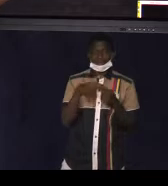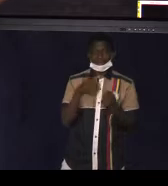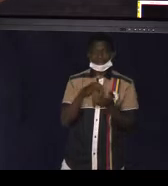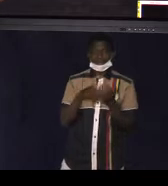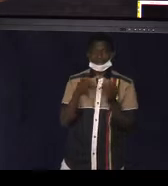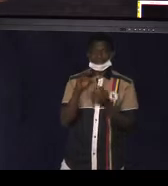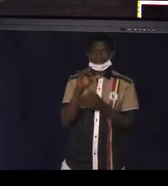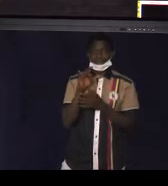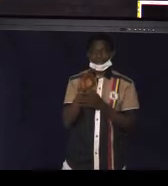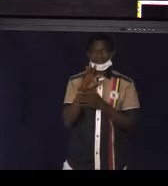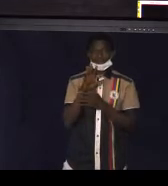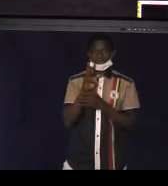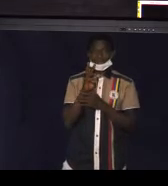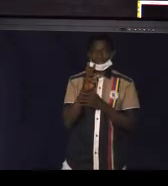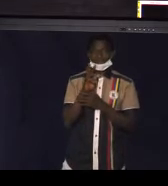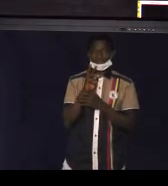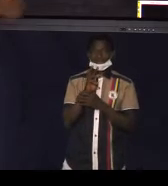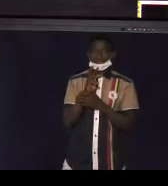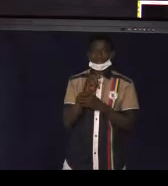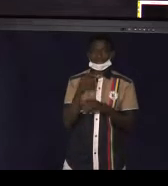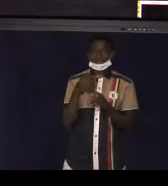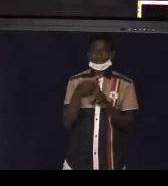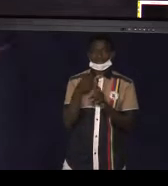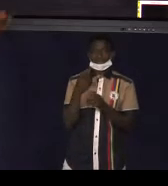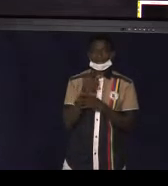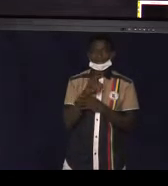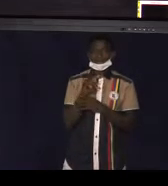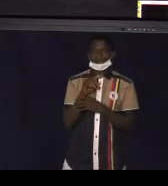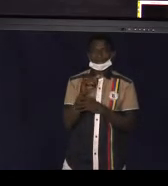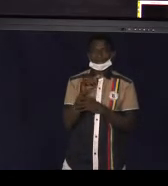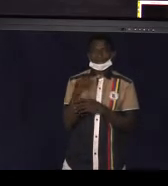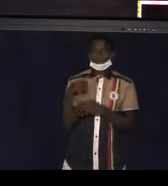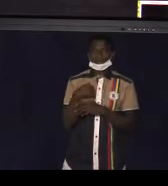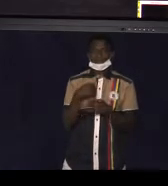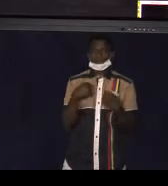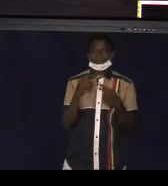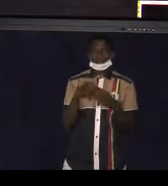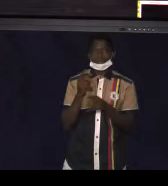subtract 856 from 0. So we have to